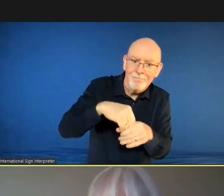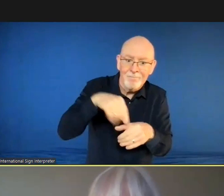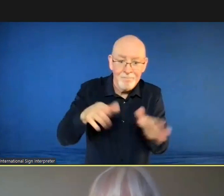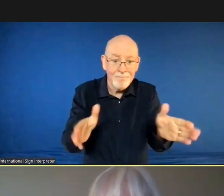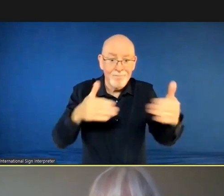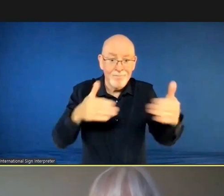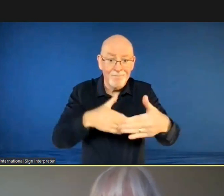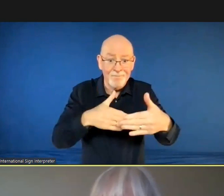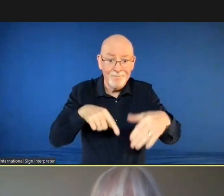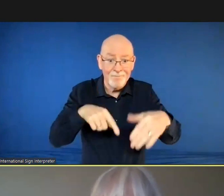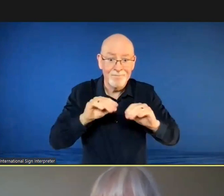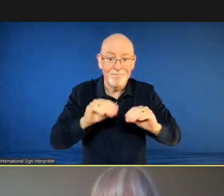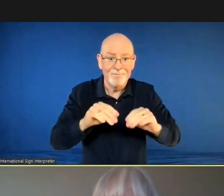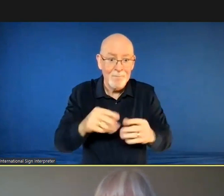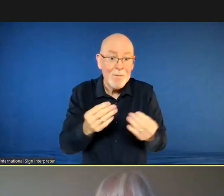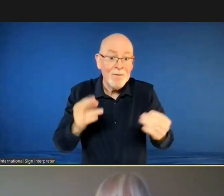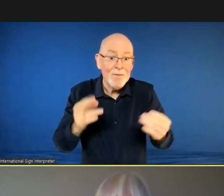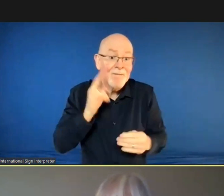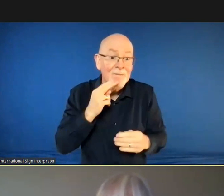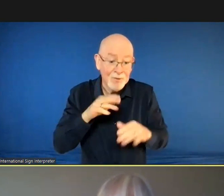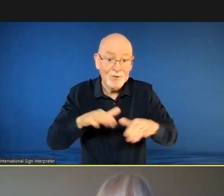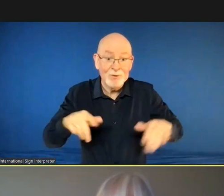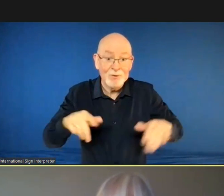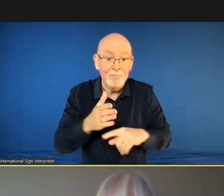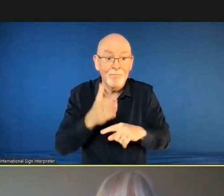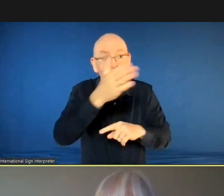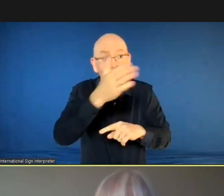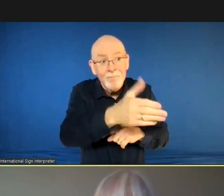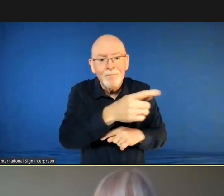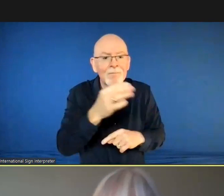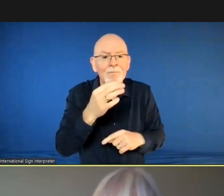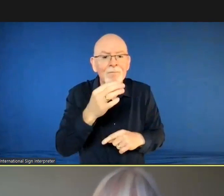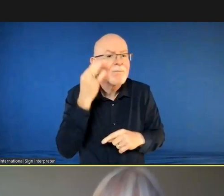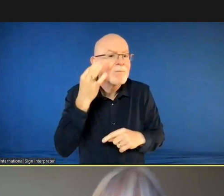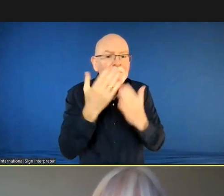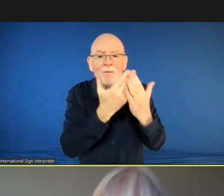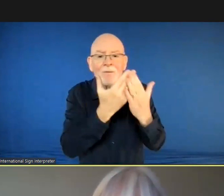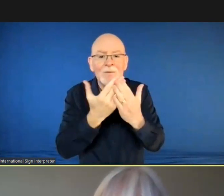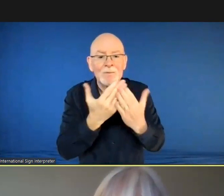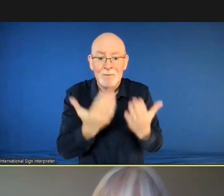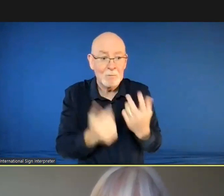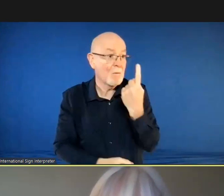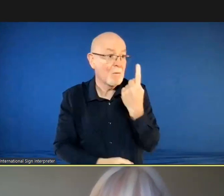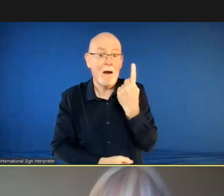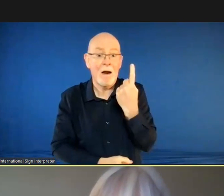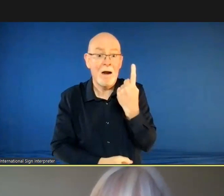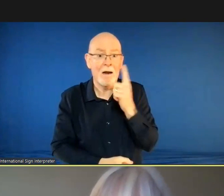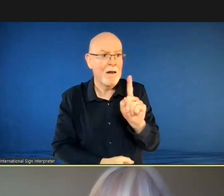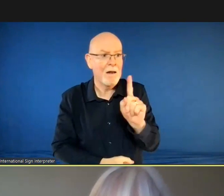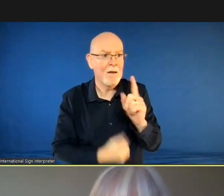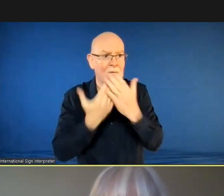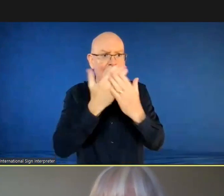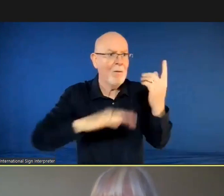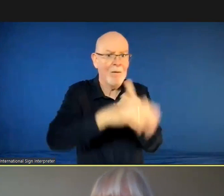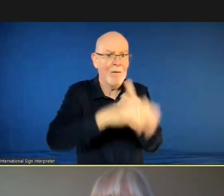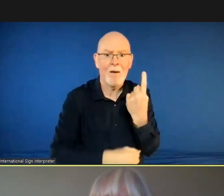only deaf child in a school. So it's about bringing deaf children together so that they have other deaf children to